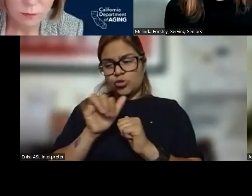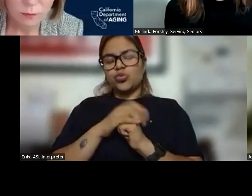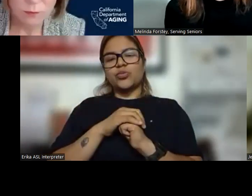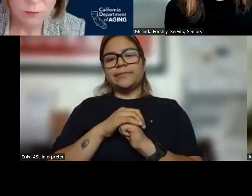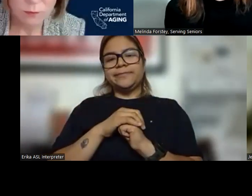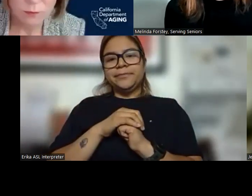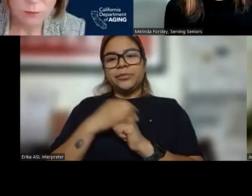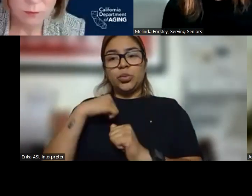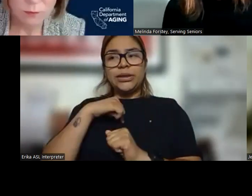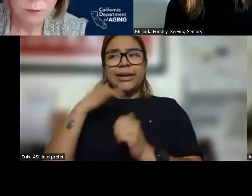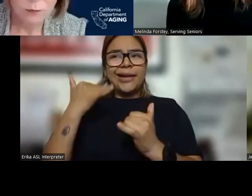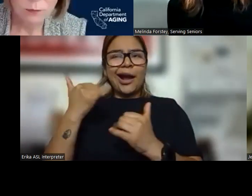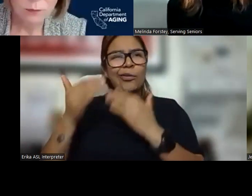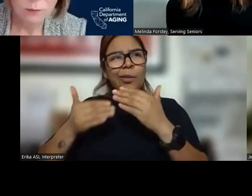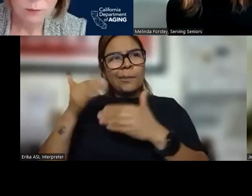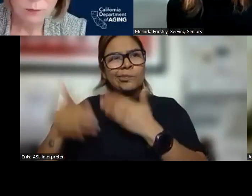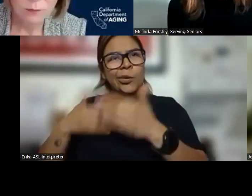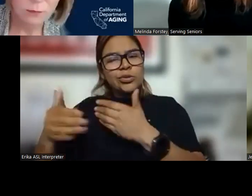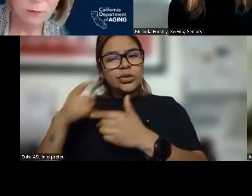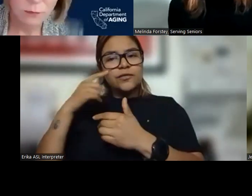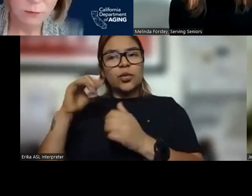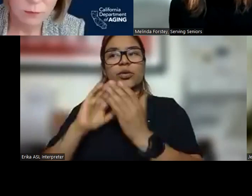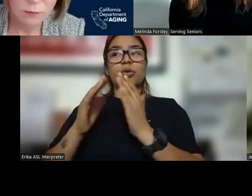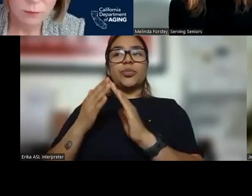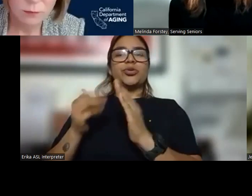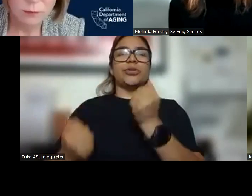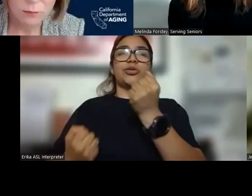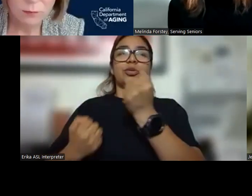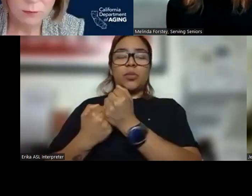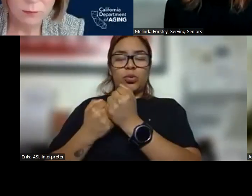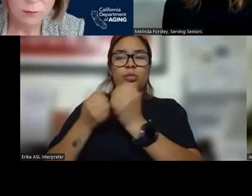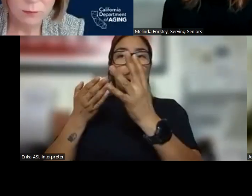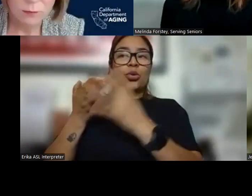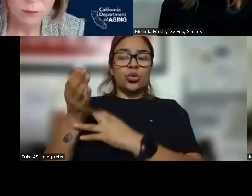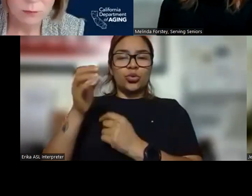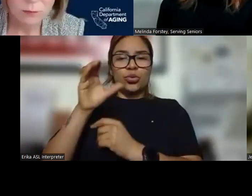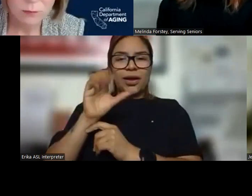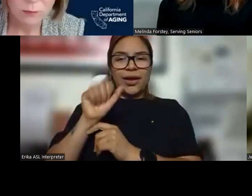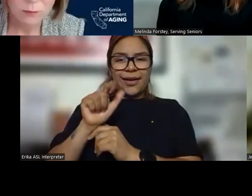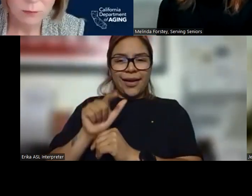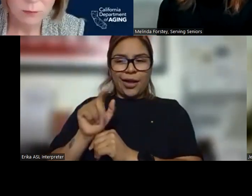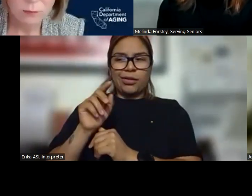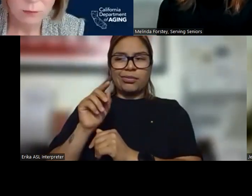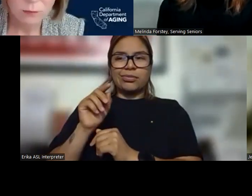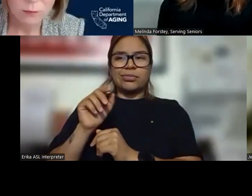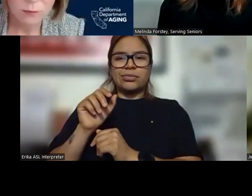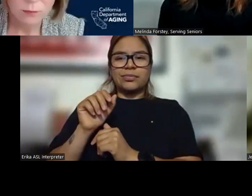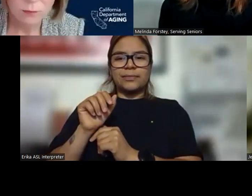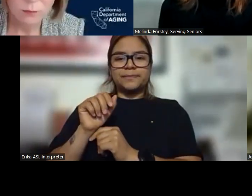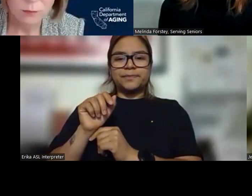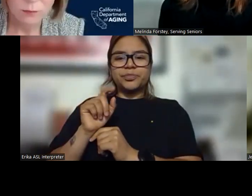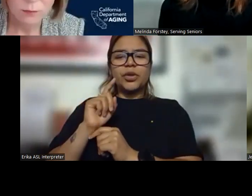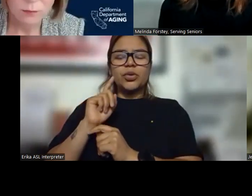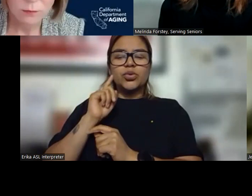the process of becoming a community support through CalAIM. So any clients that